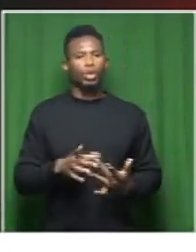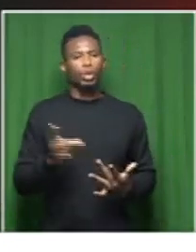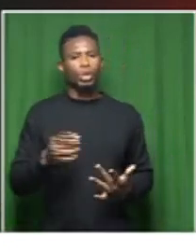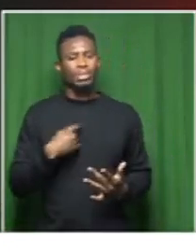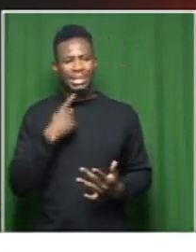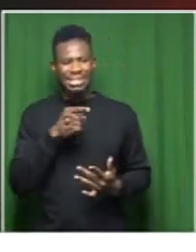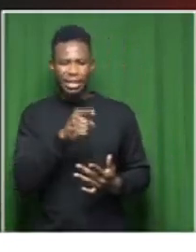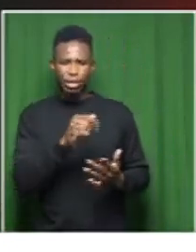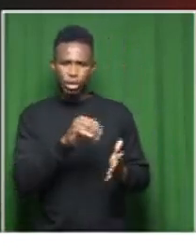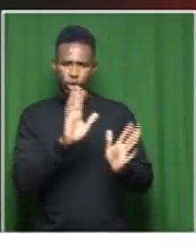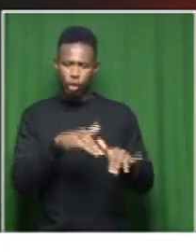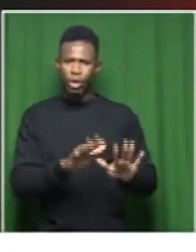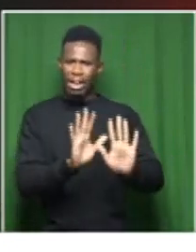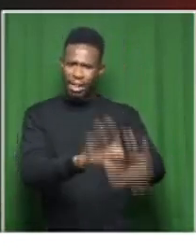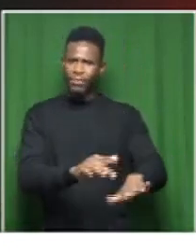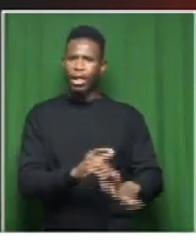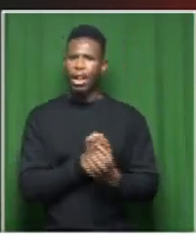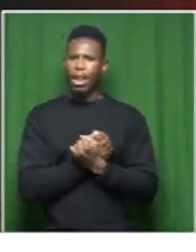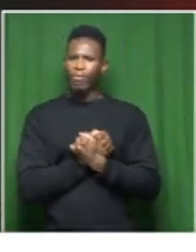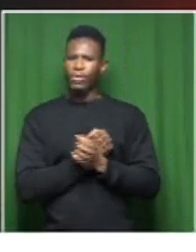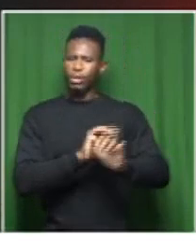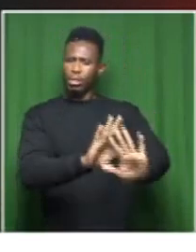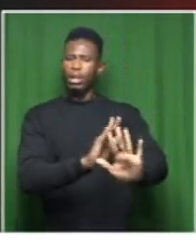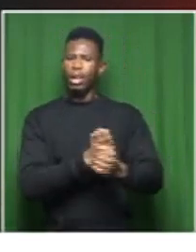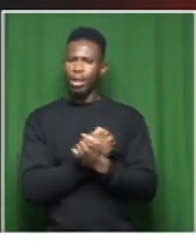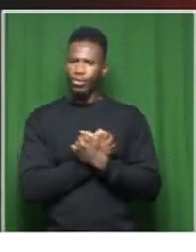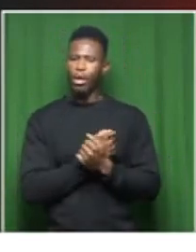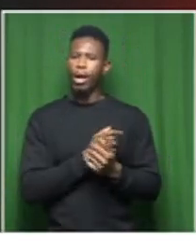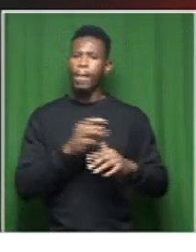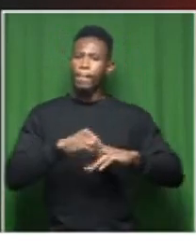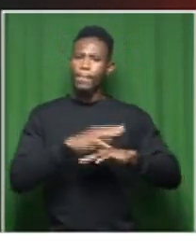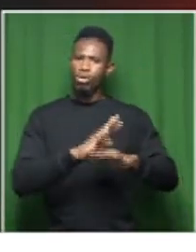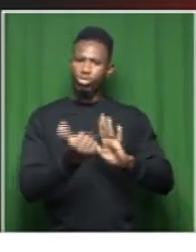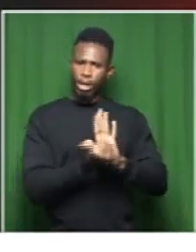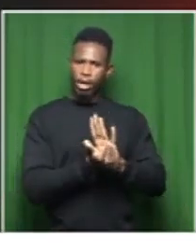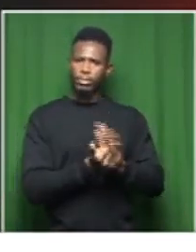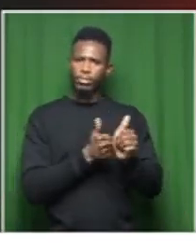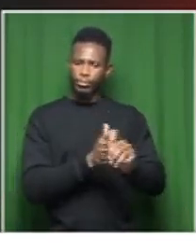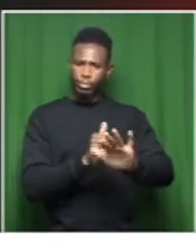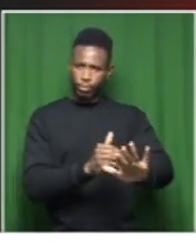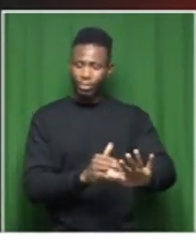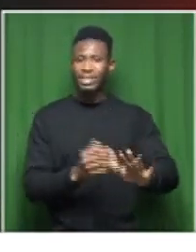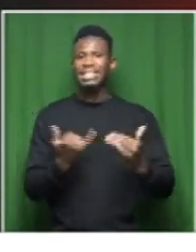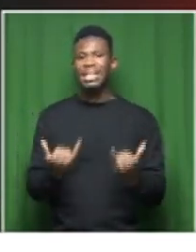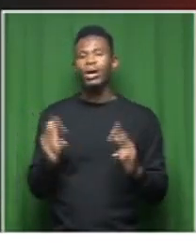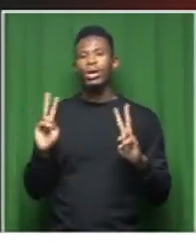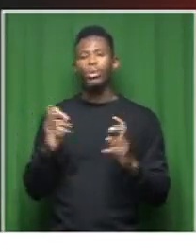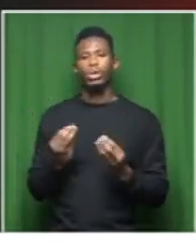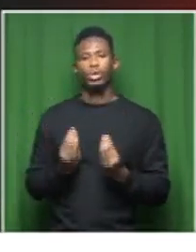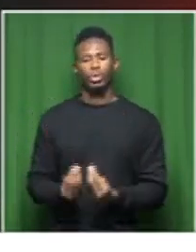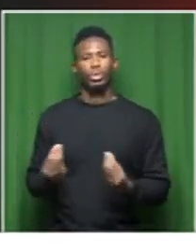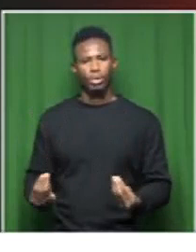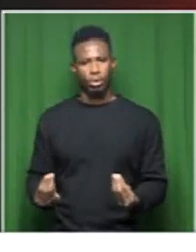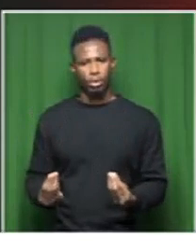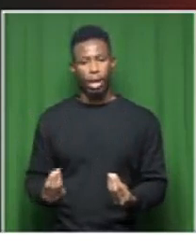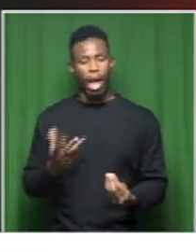must be left to love. And that is regulated by the Marriage Act. Then there's an issue of children. There's a Children's